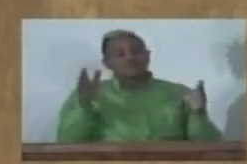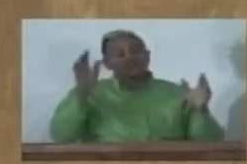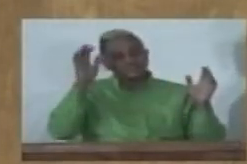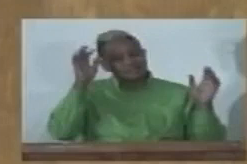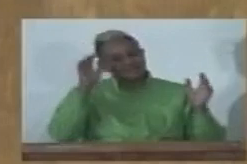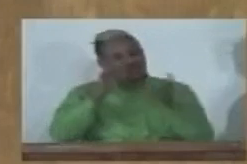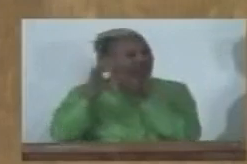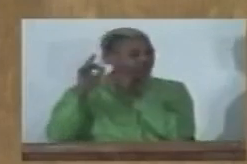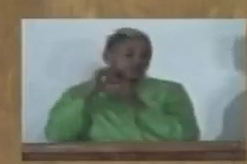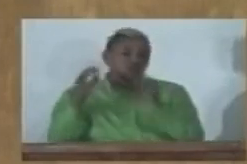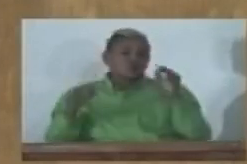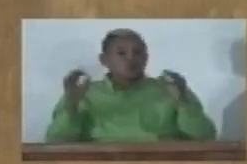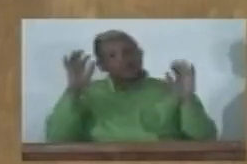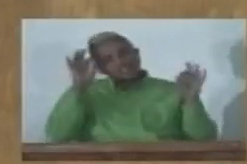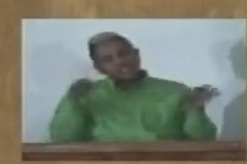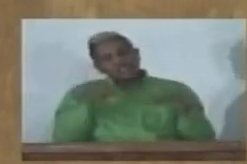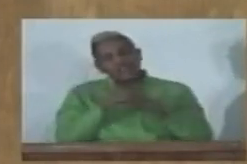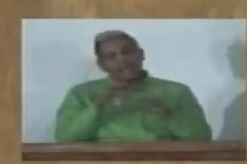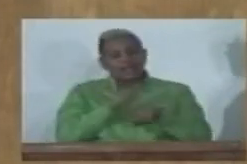I'm asking,